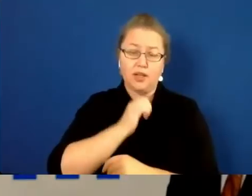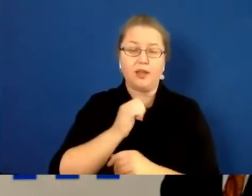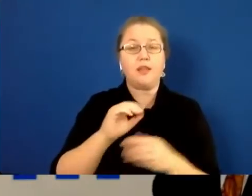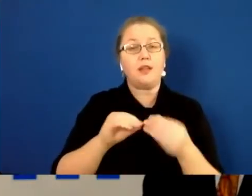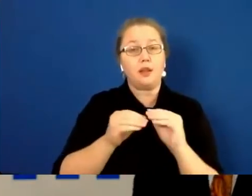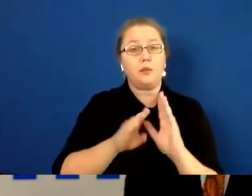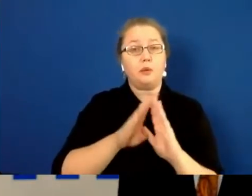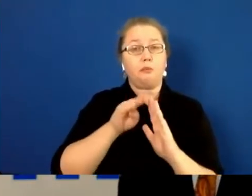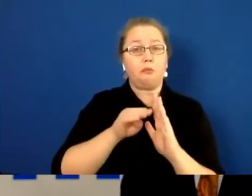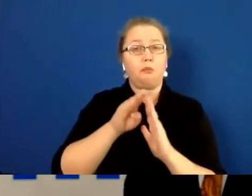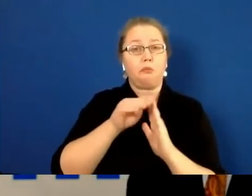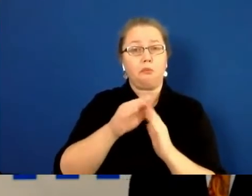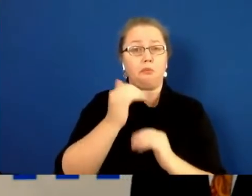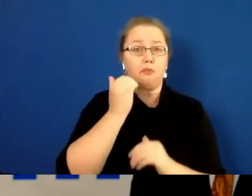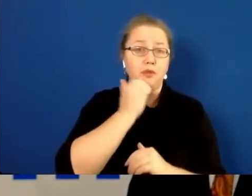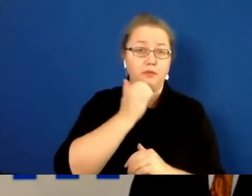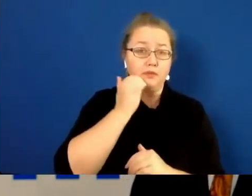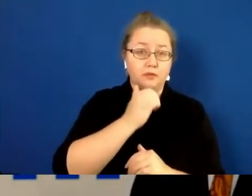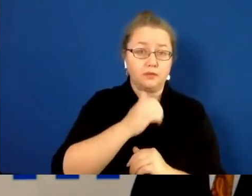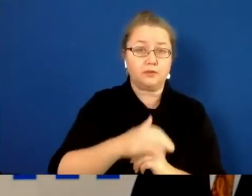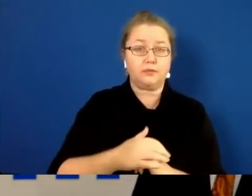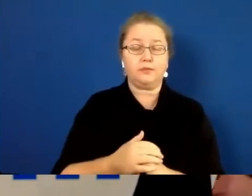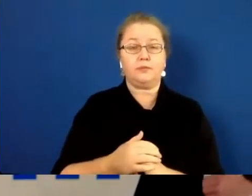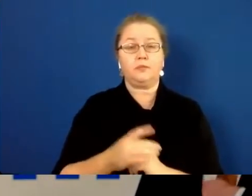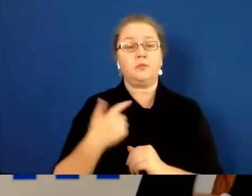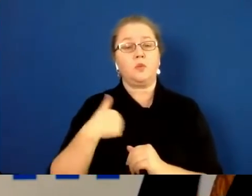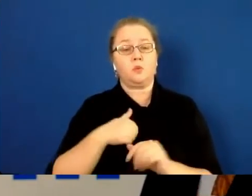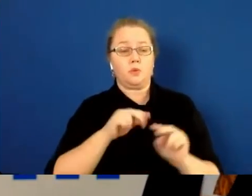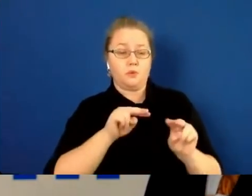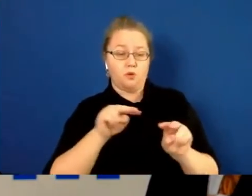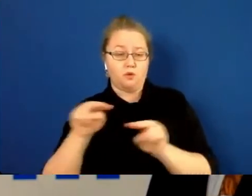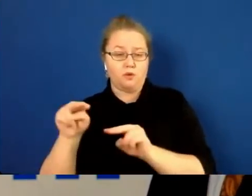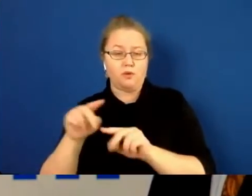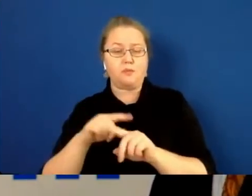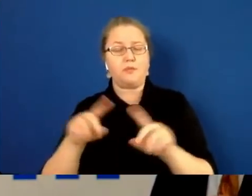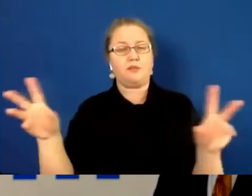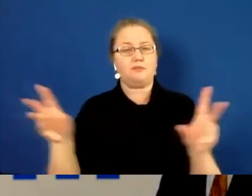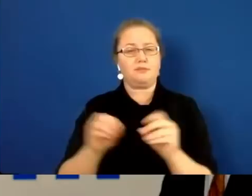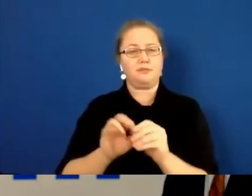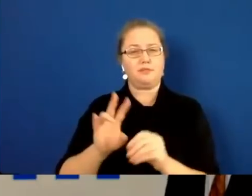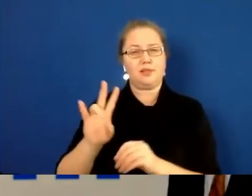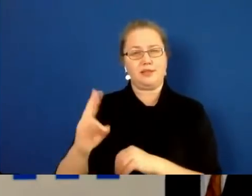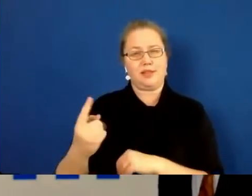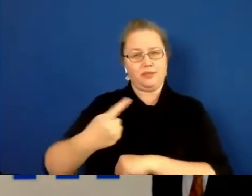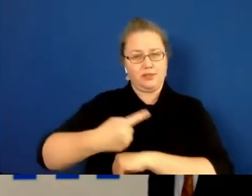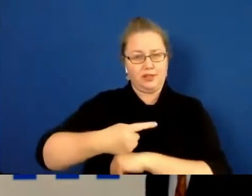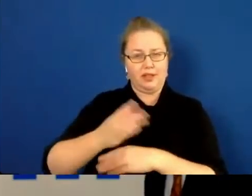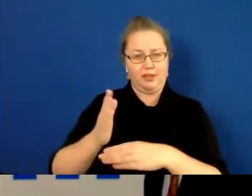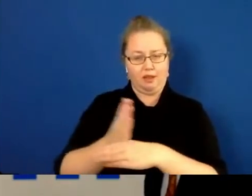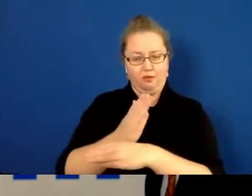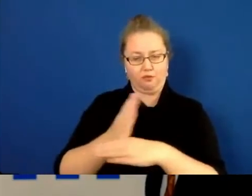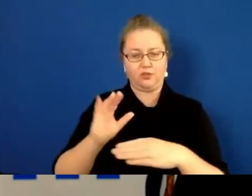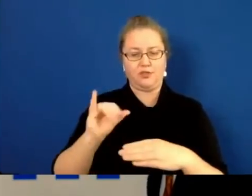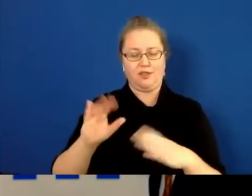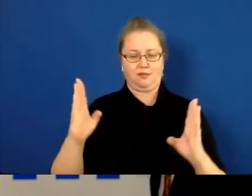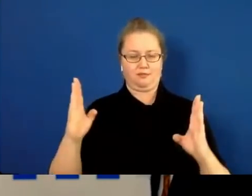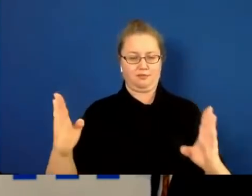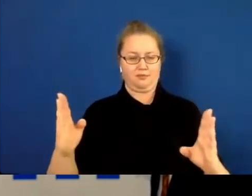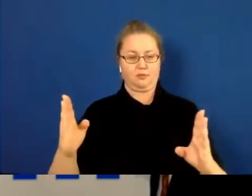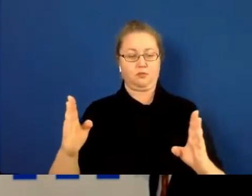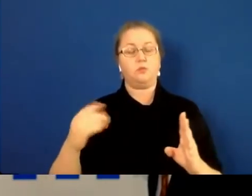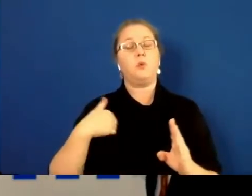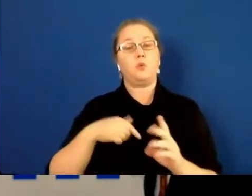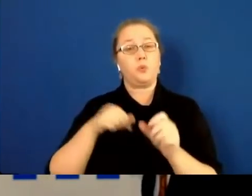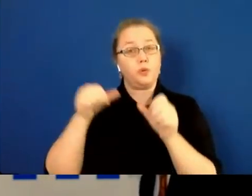we have to be very careful about single day numbers and positivity rates, because they fluctuate depending on